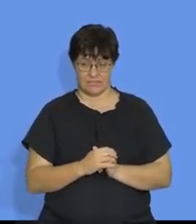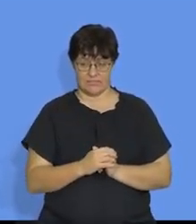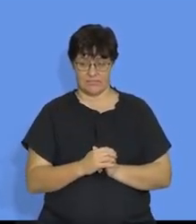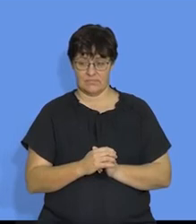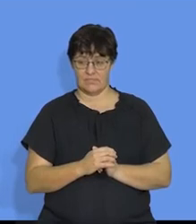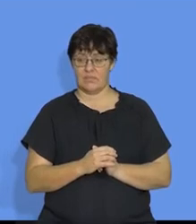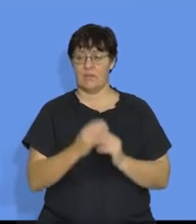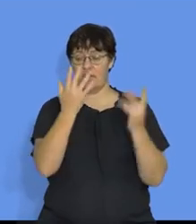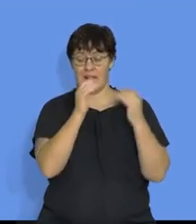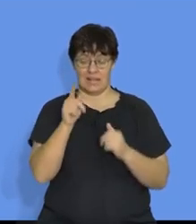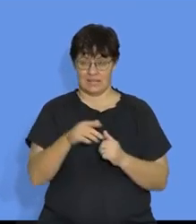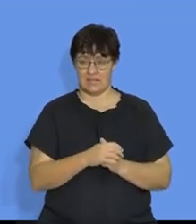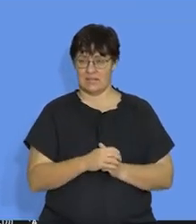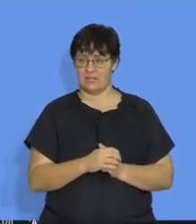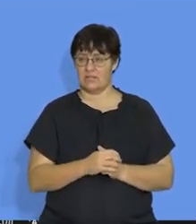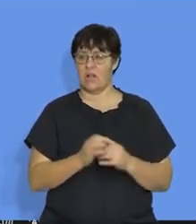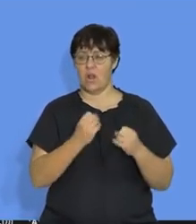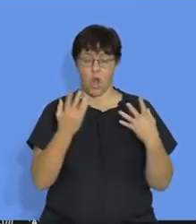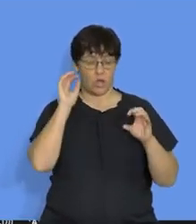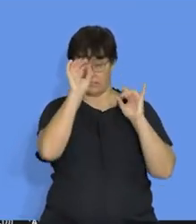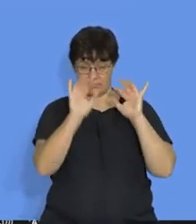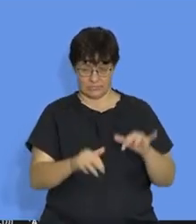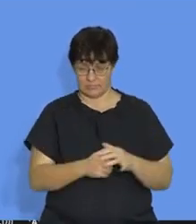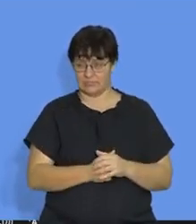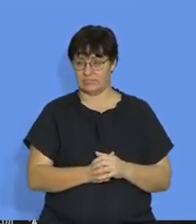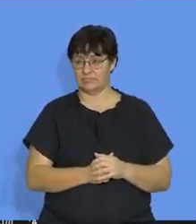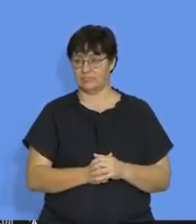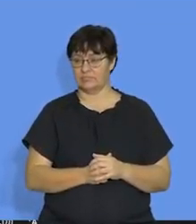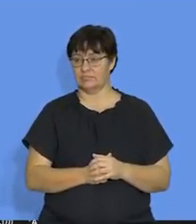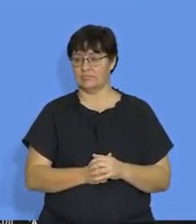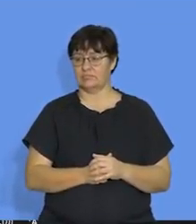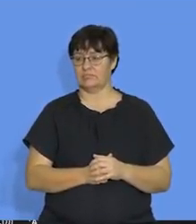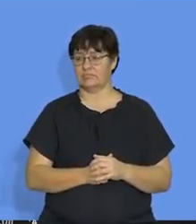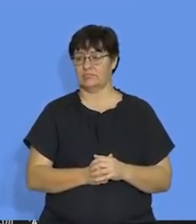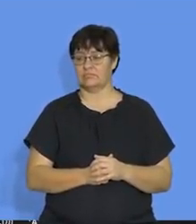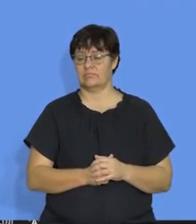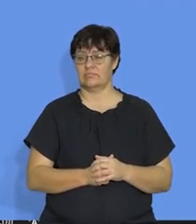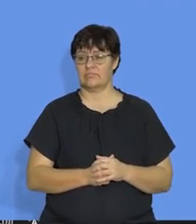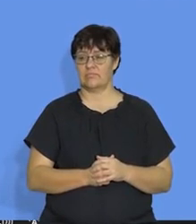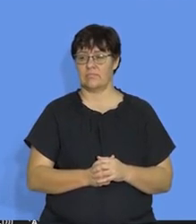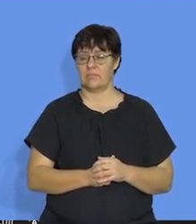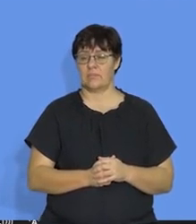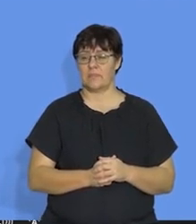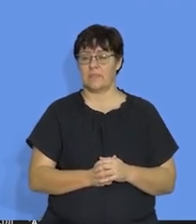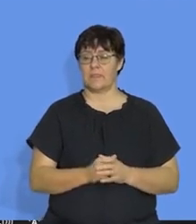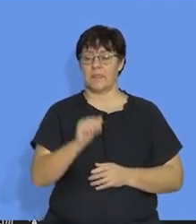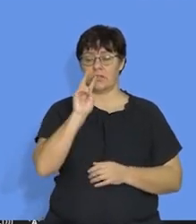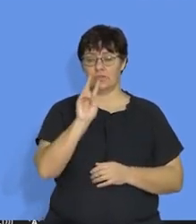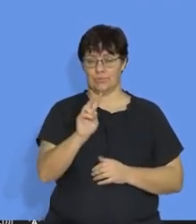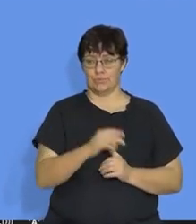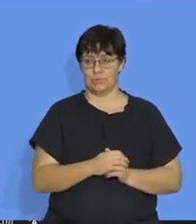grab my calculator, everyone, because I've got a lot to type in. So I've got